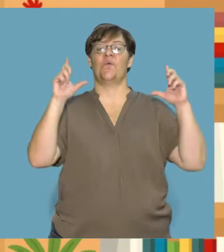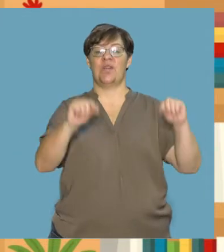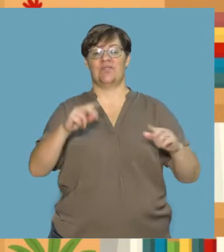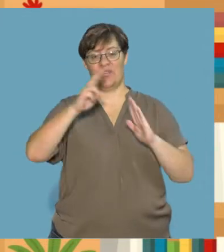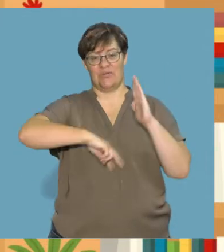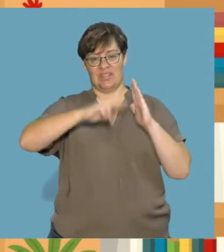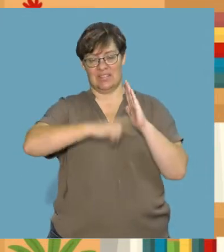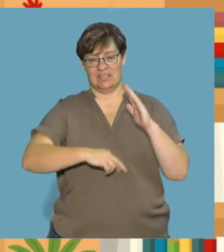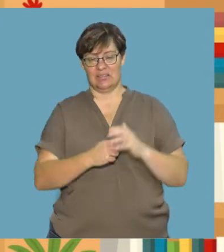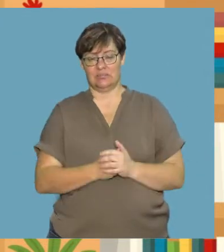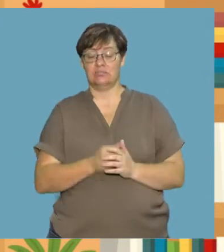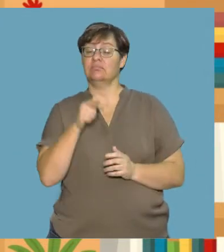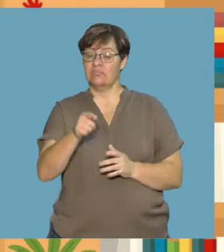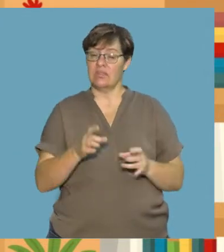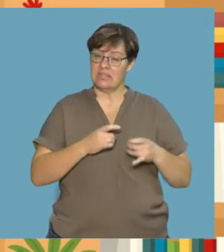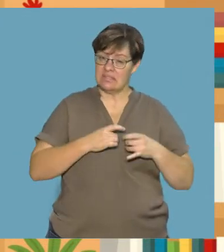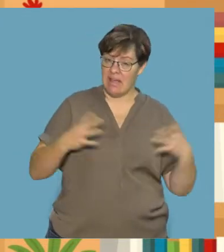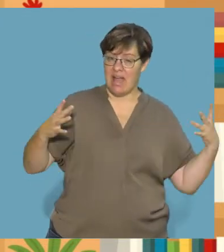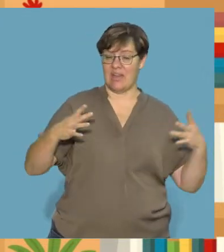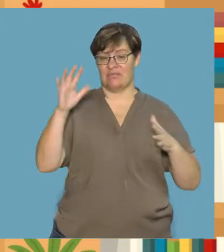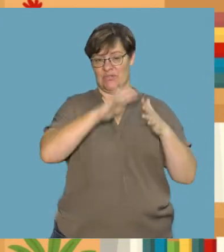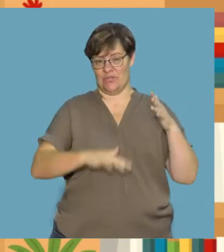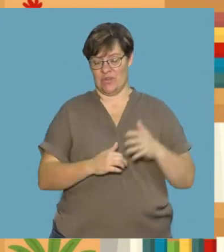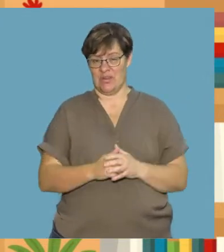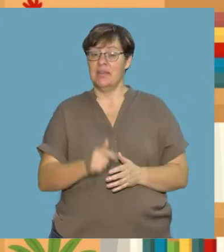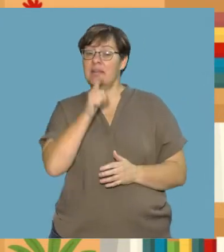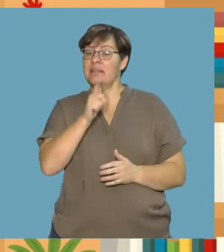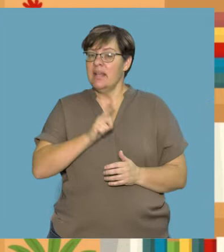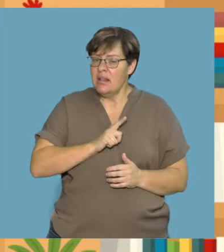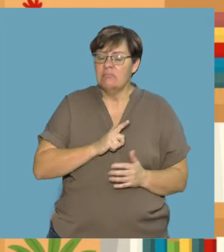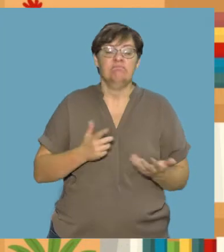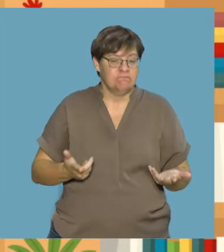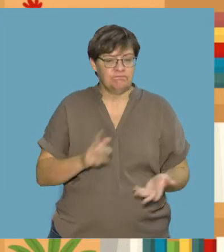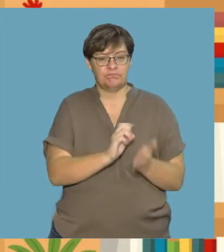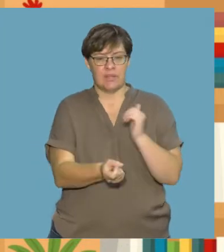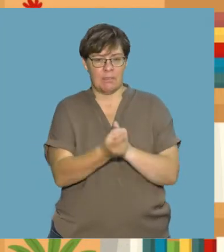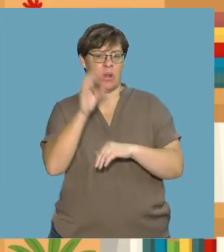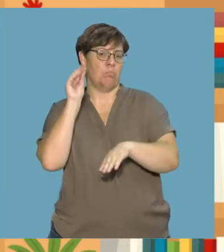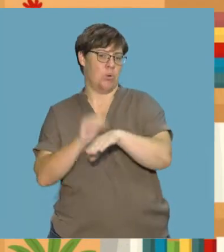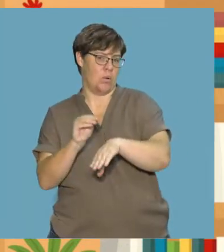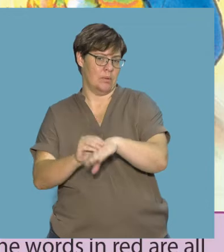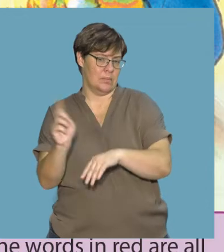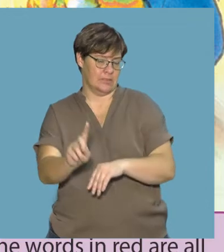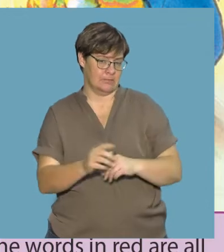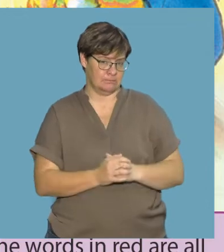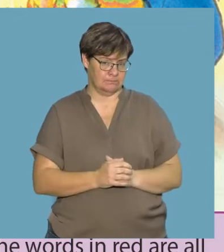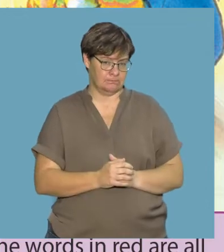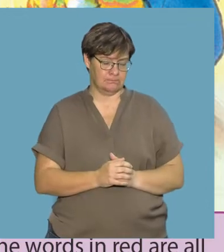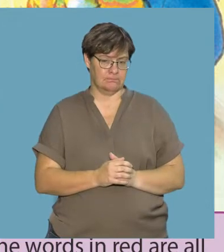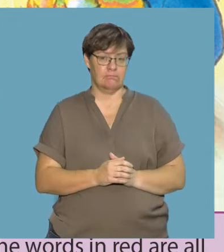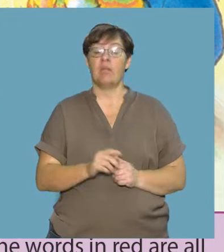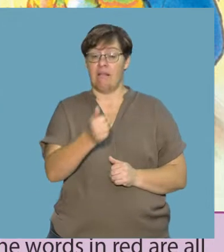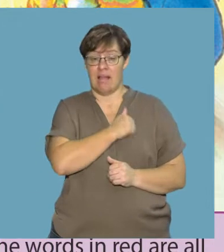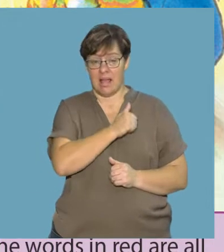Wonderful reading! That was the beginning of the story. It tells us what happened and what the problem is. Luckily